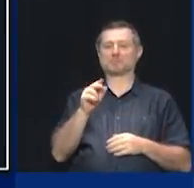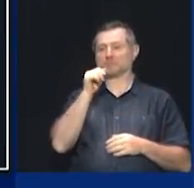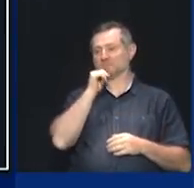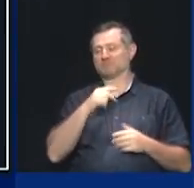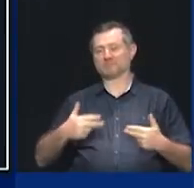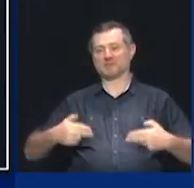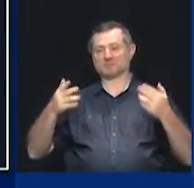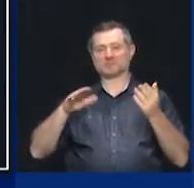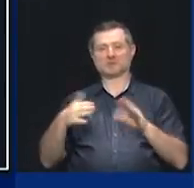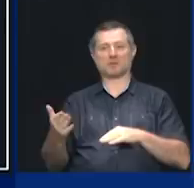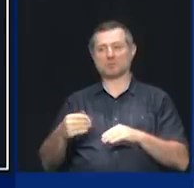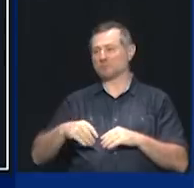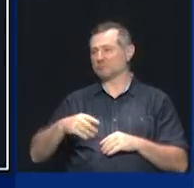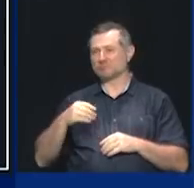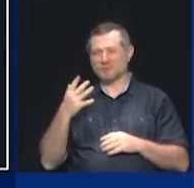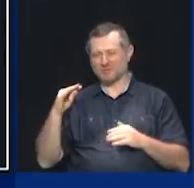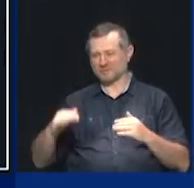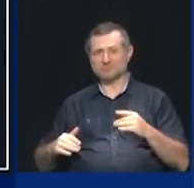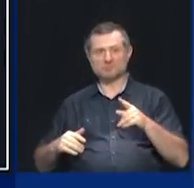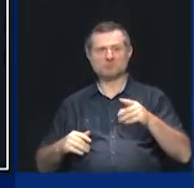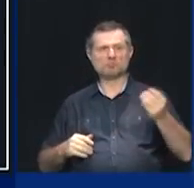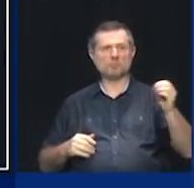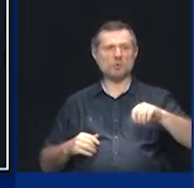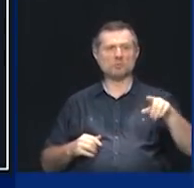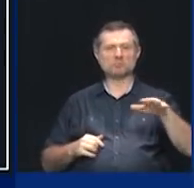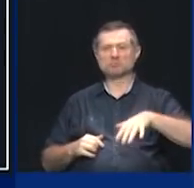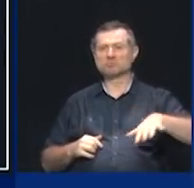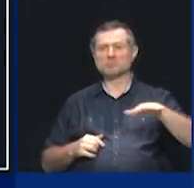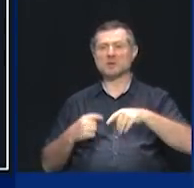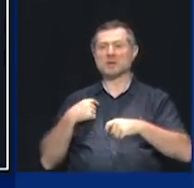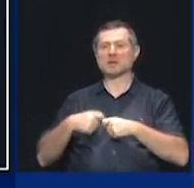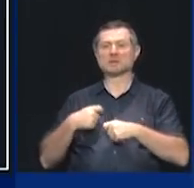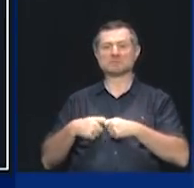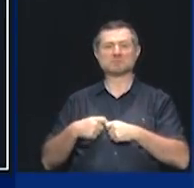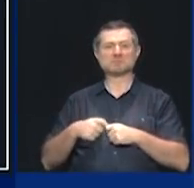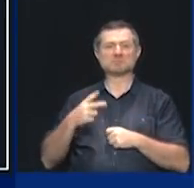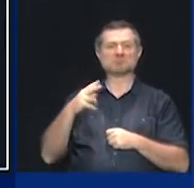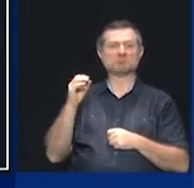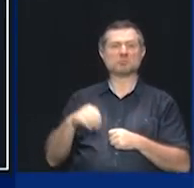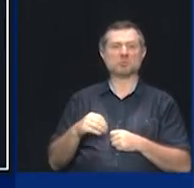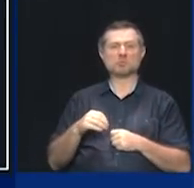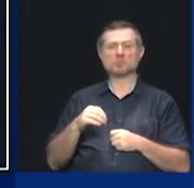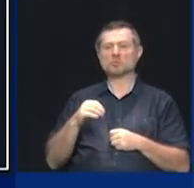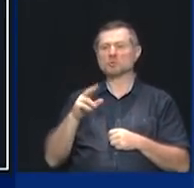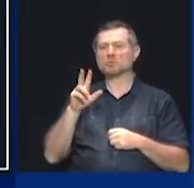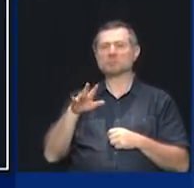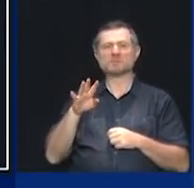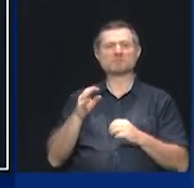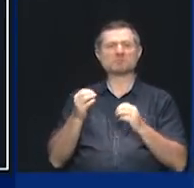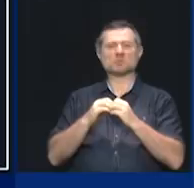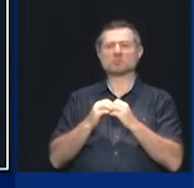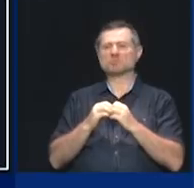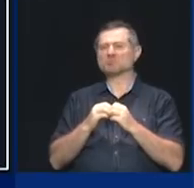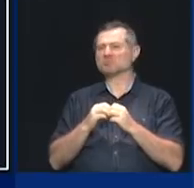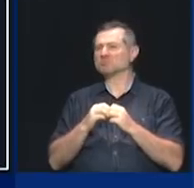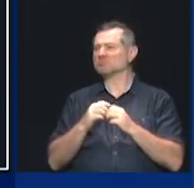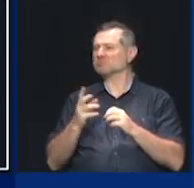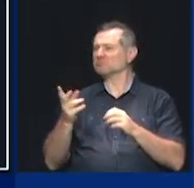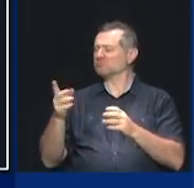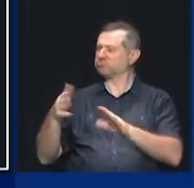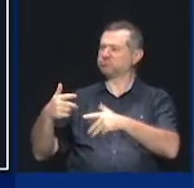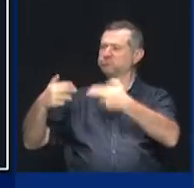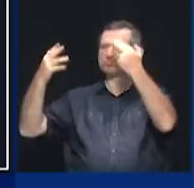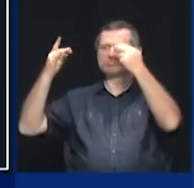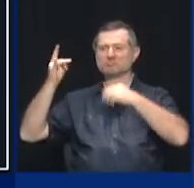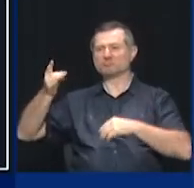people. Latinos are 3.4 times more likely to be victims of gun violence than young people.